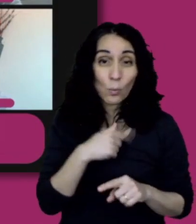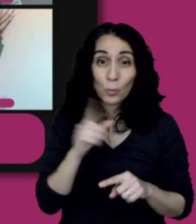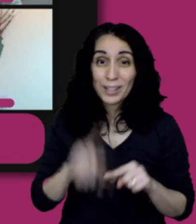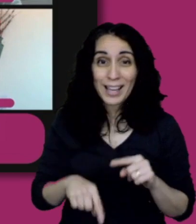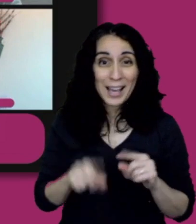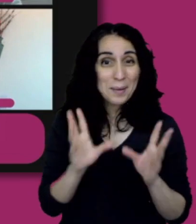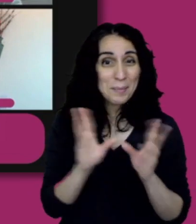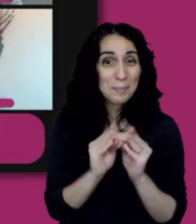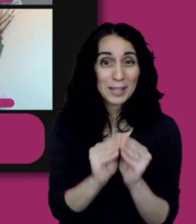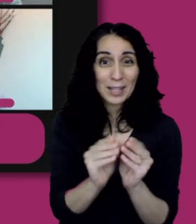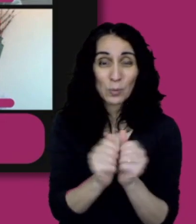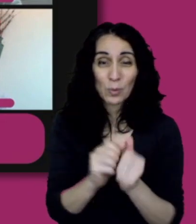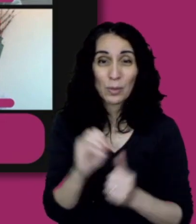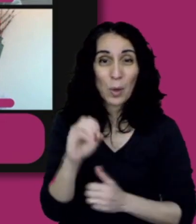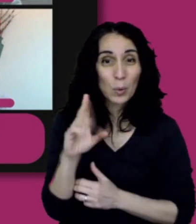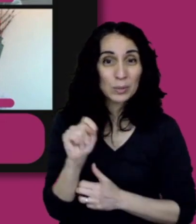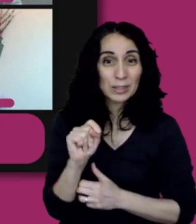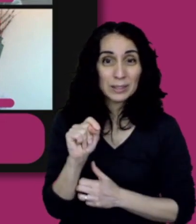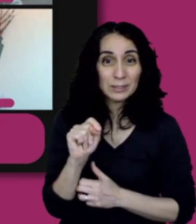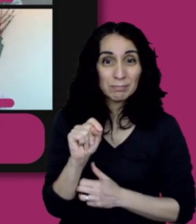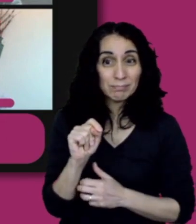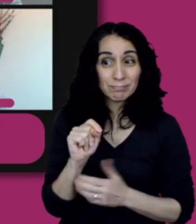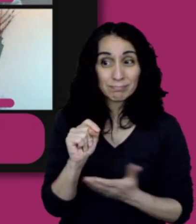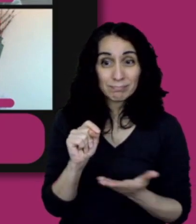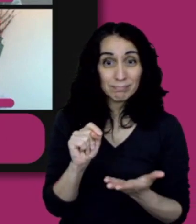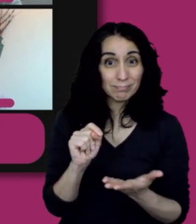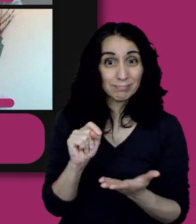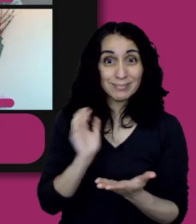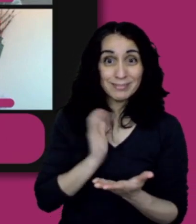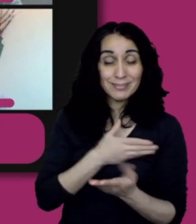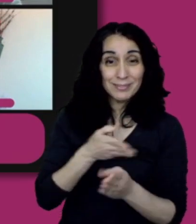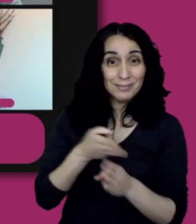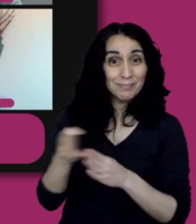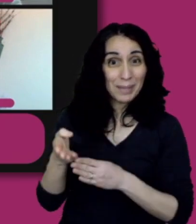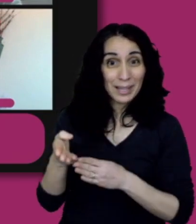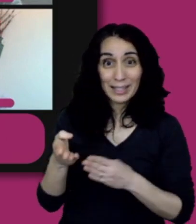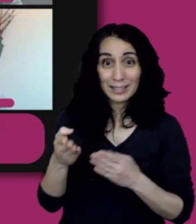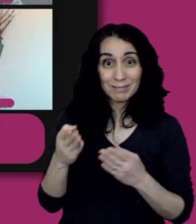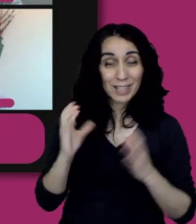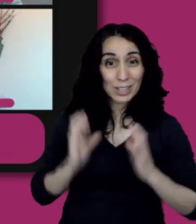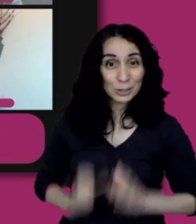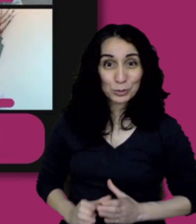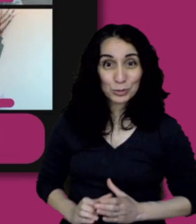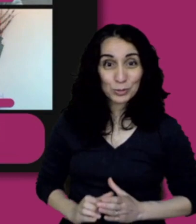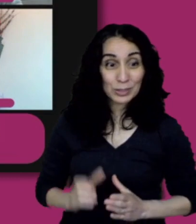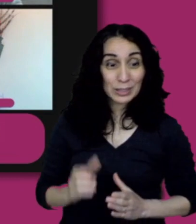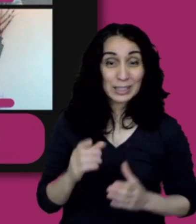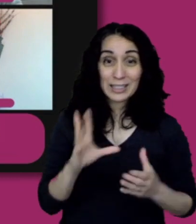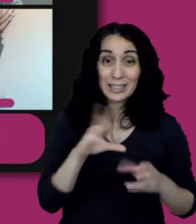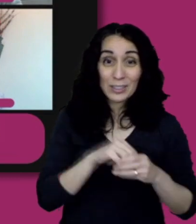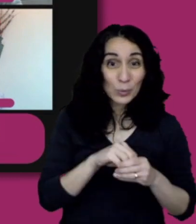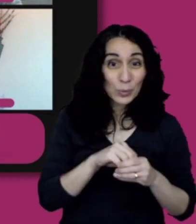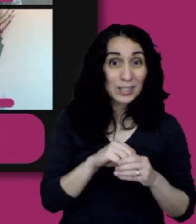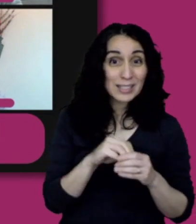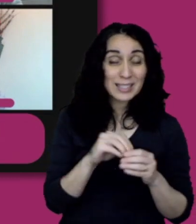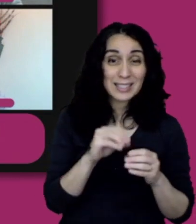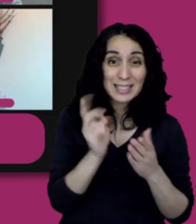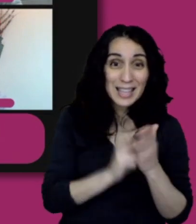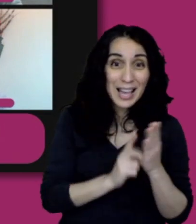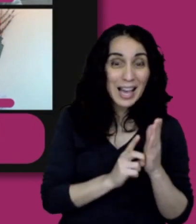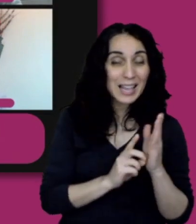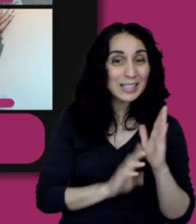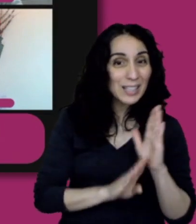therapists who are, for our effortless art products, our main customers. Even on the design and development